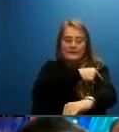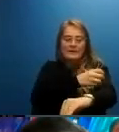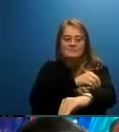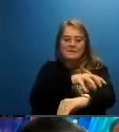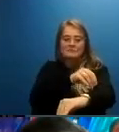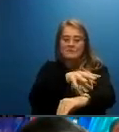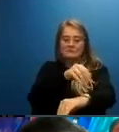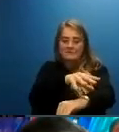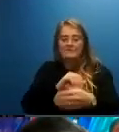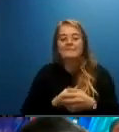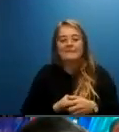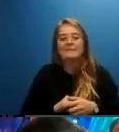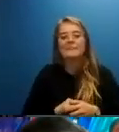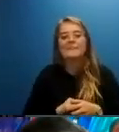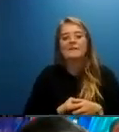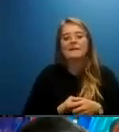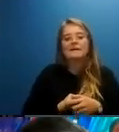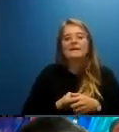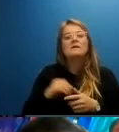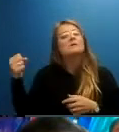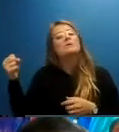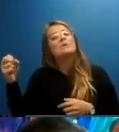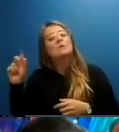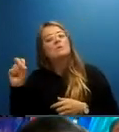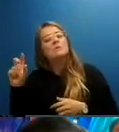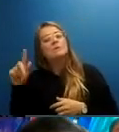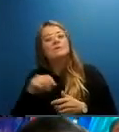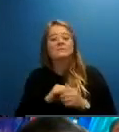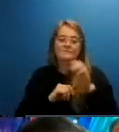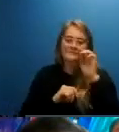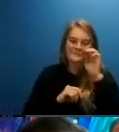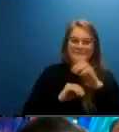and yeah. Okay.